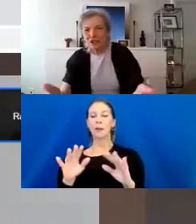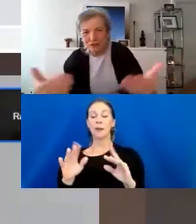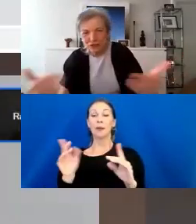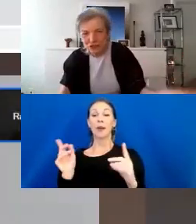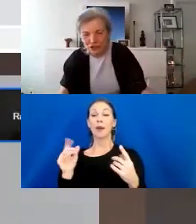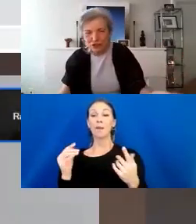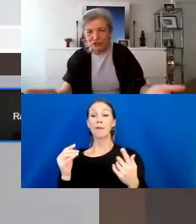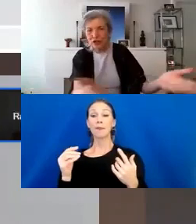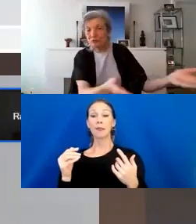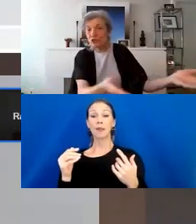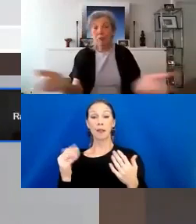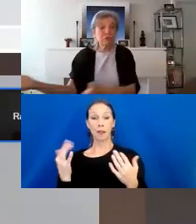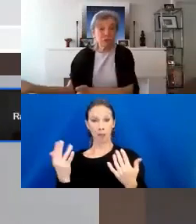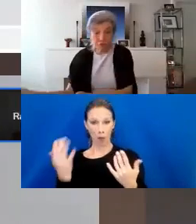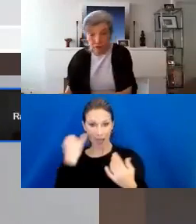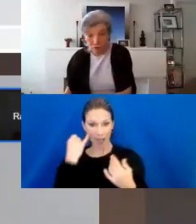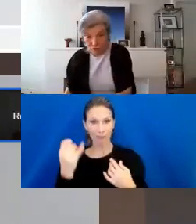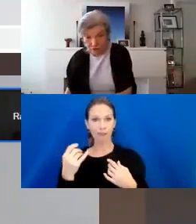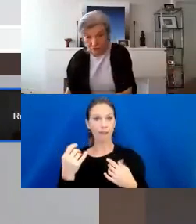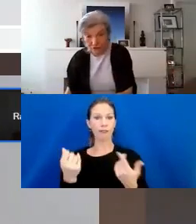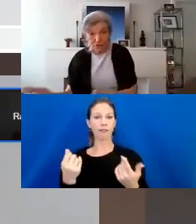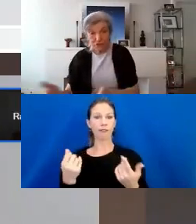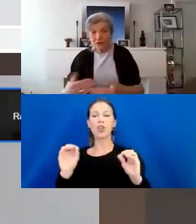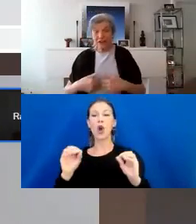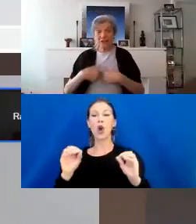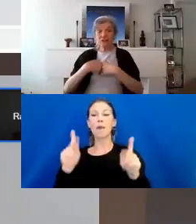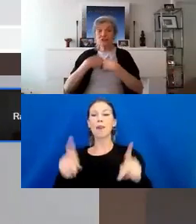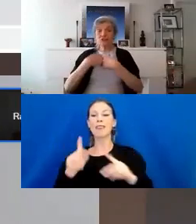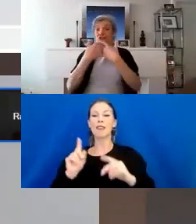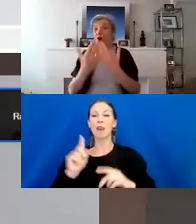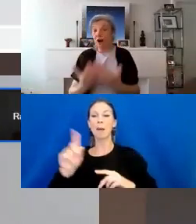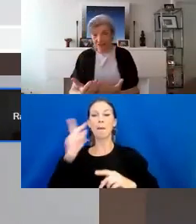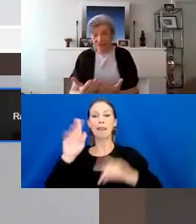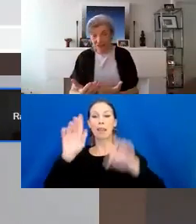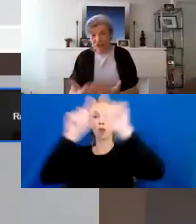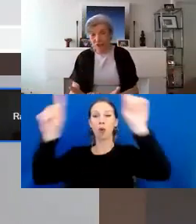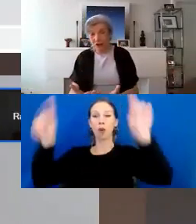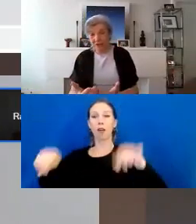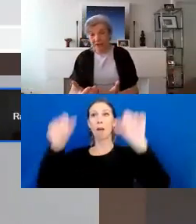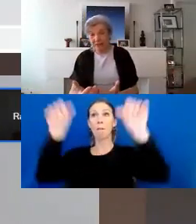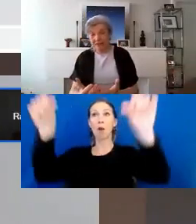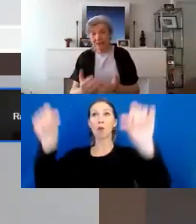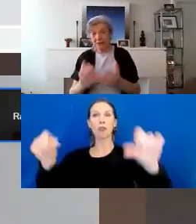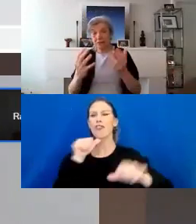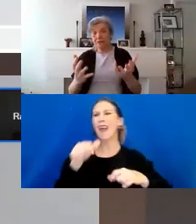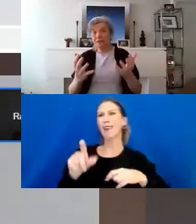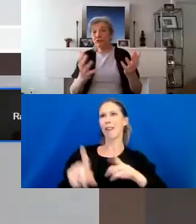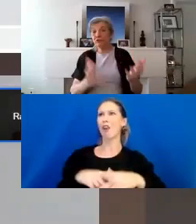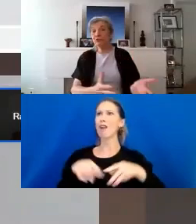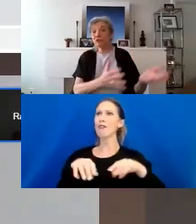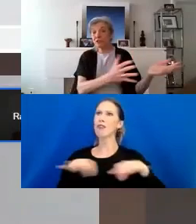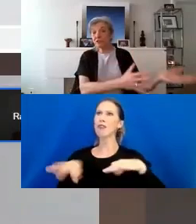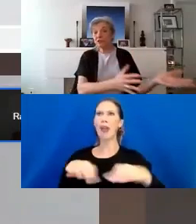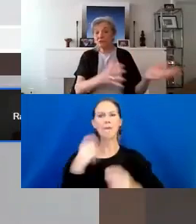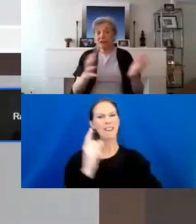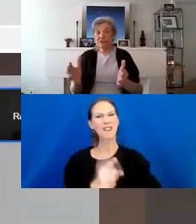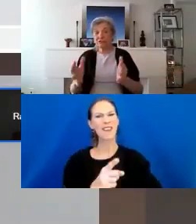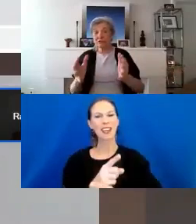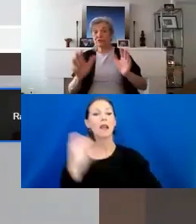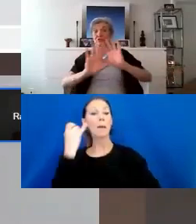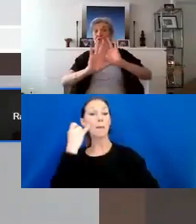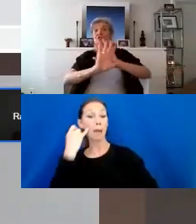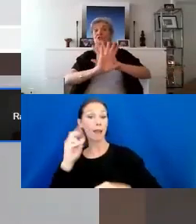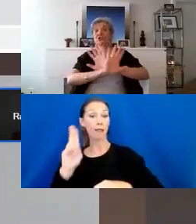until someone comes up to your poster, you're not gonna start describing anything, but if you use the